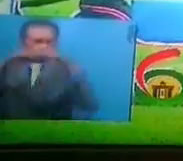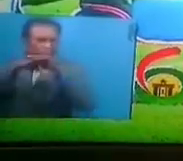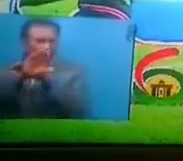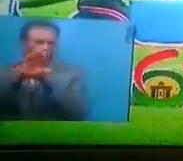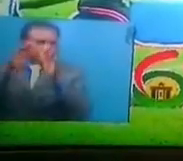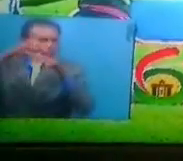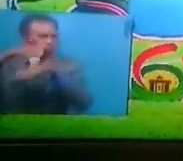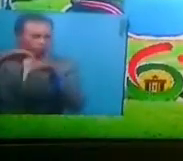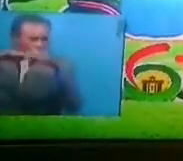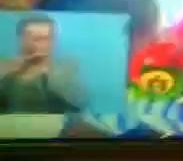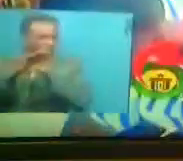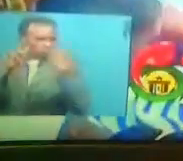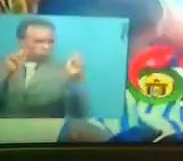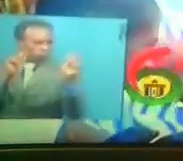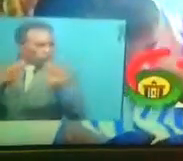blaze with fire.